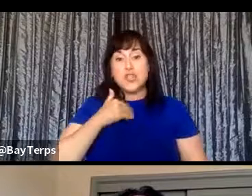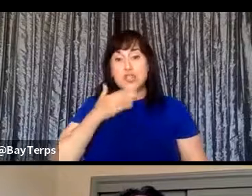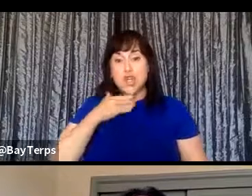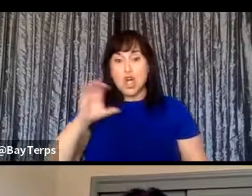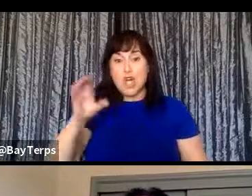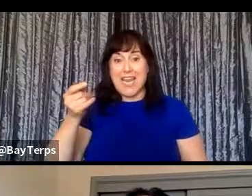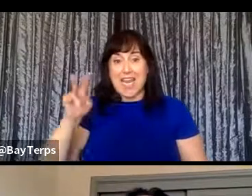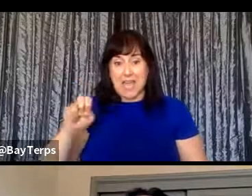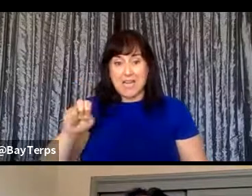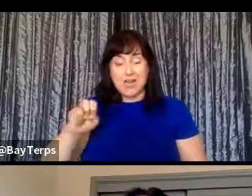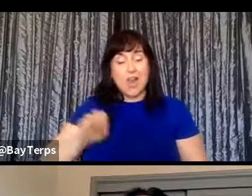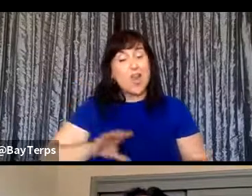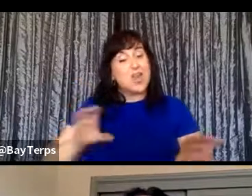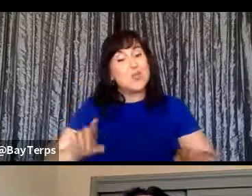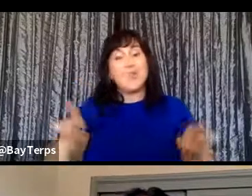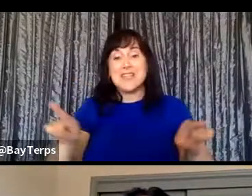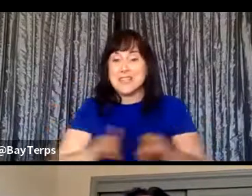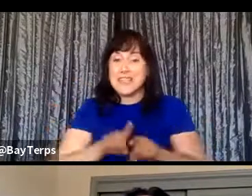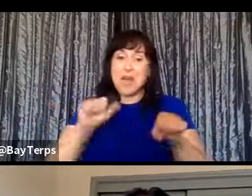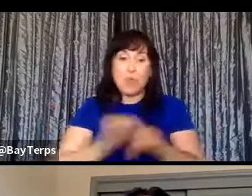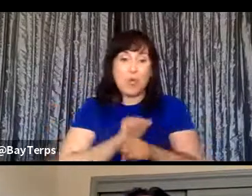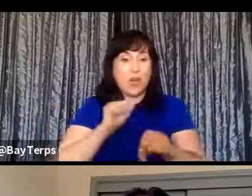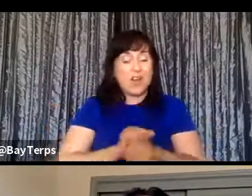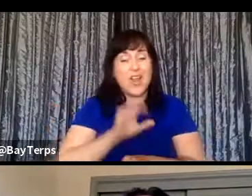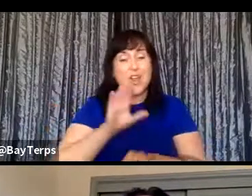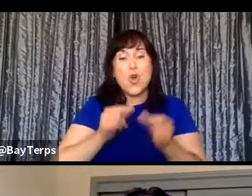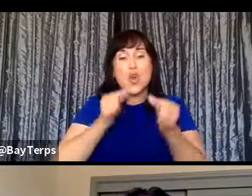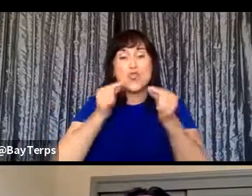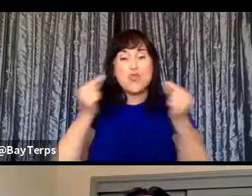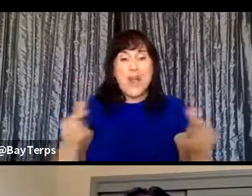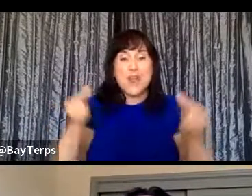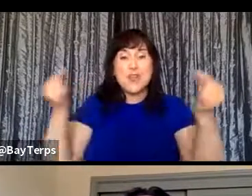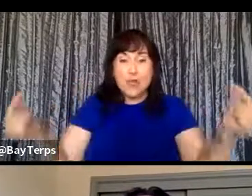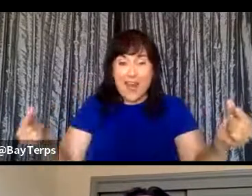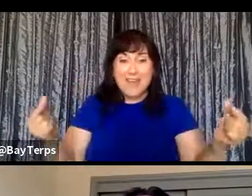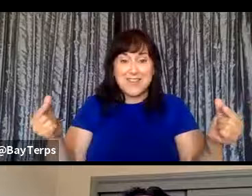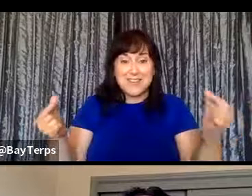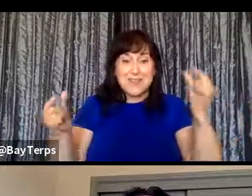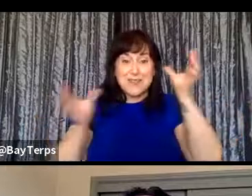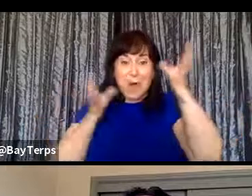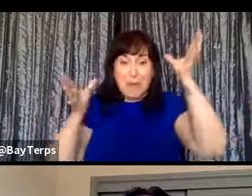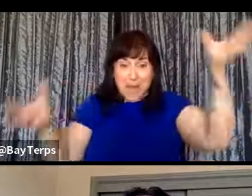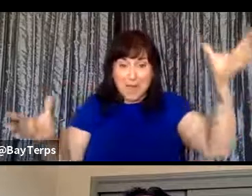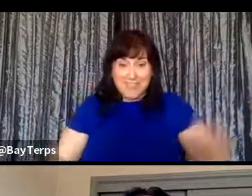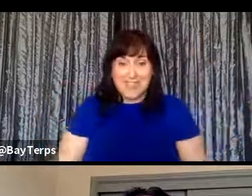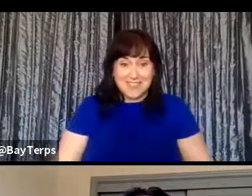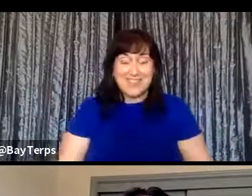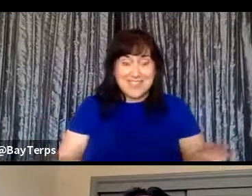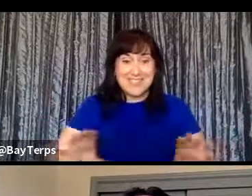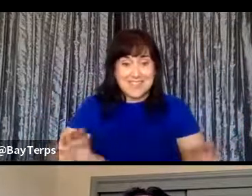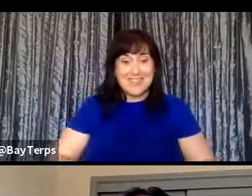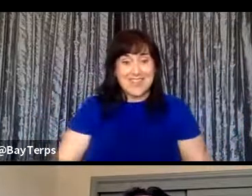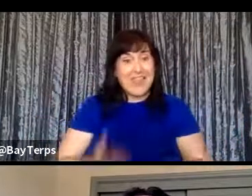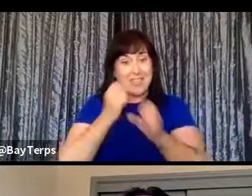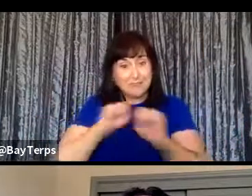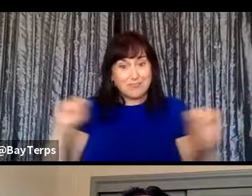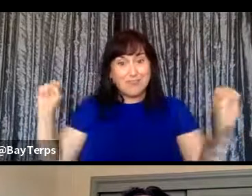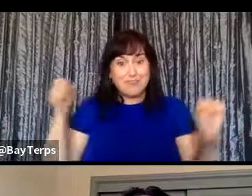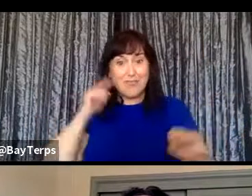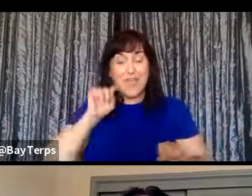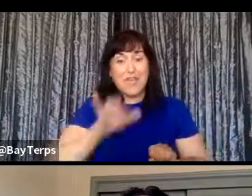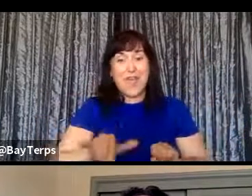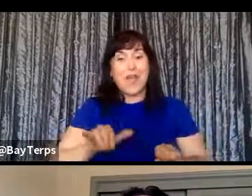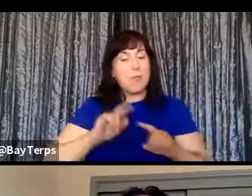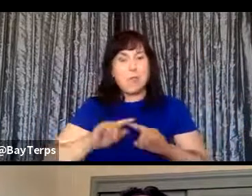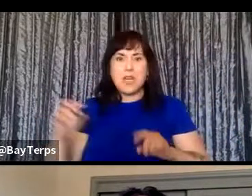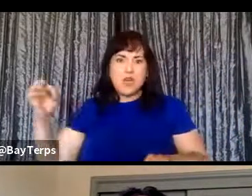your great-great-grandparents had literally been emancipated from. But yet you were going back to it. And it was as if that was the be-all